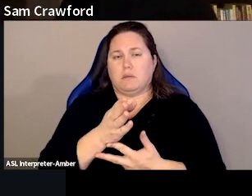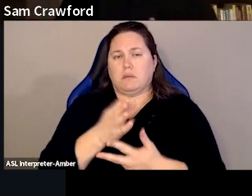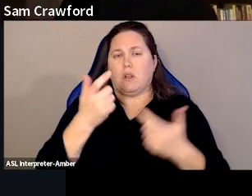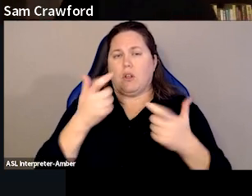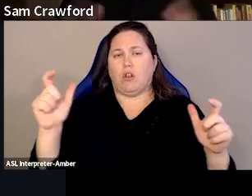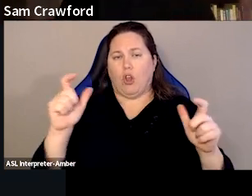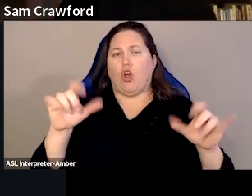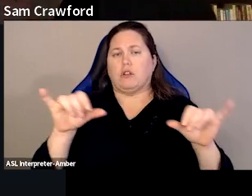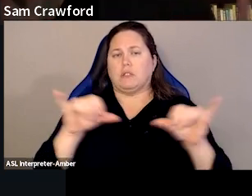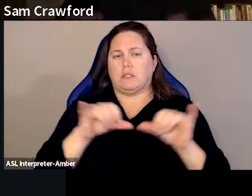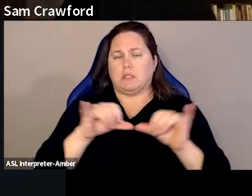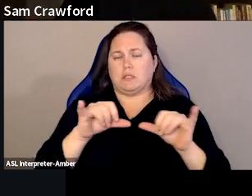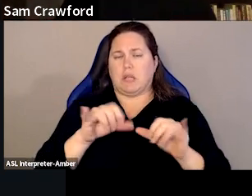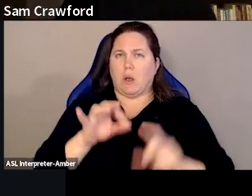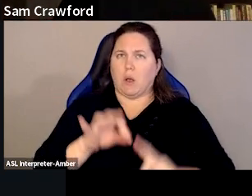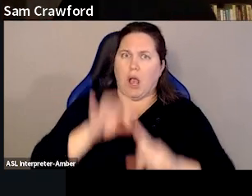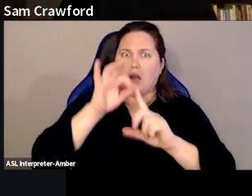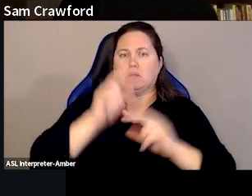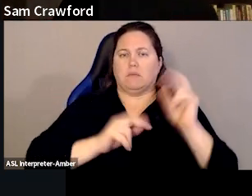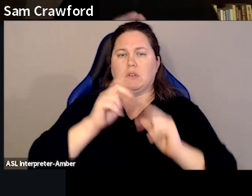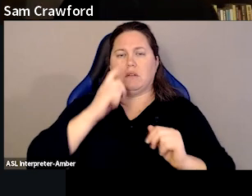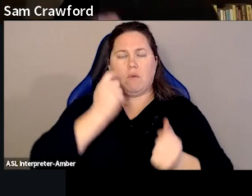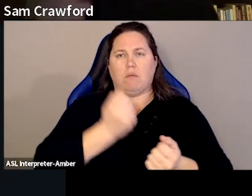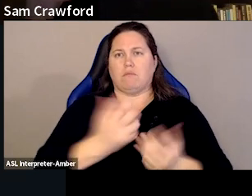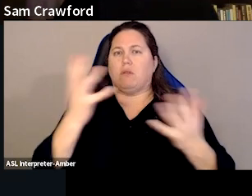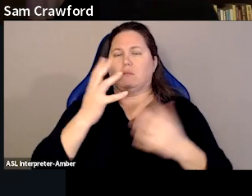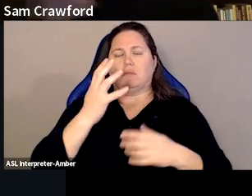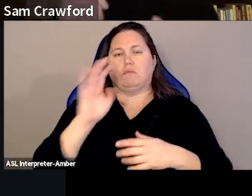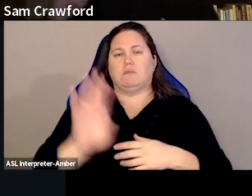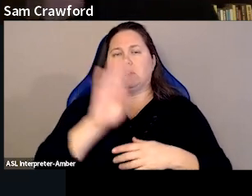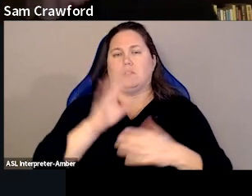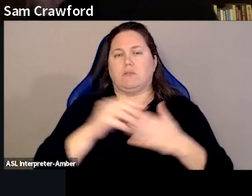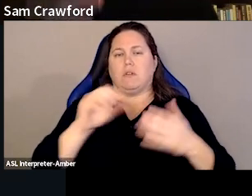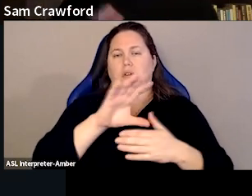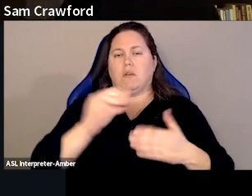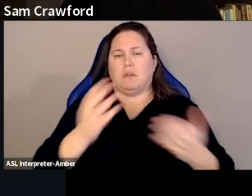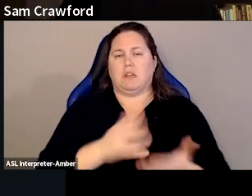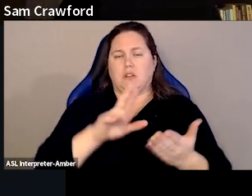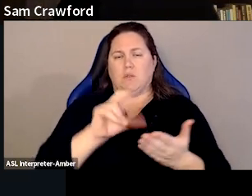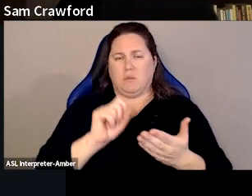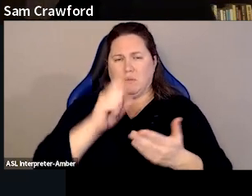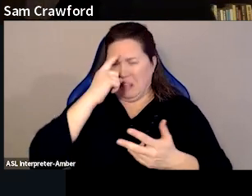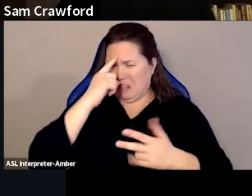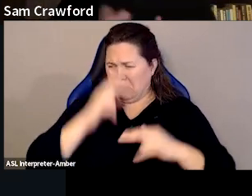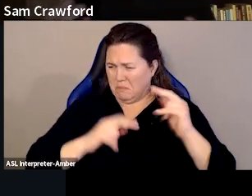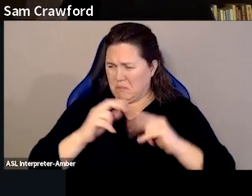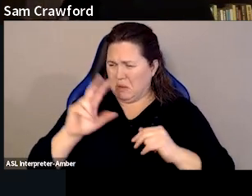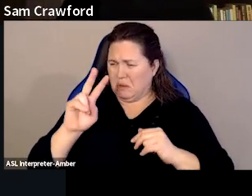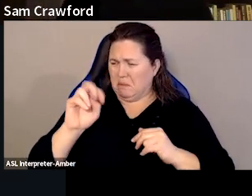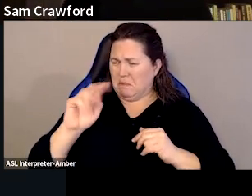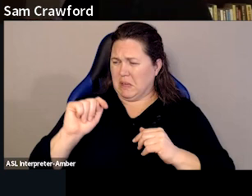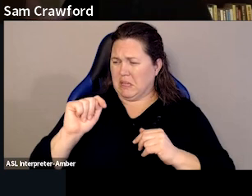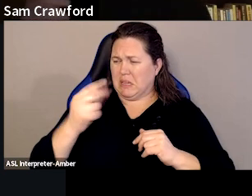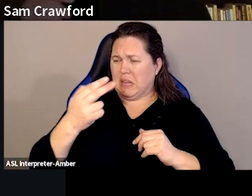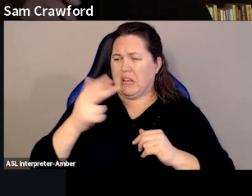build for a multi-billion-dollar company in the US who build, I think, ventilation systems for some of the world's